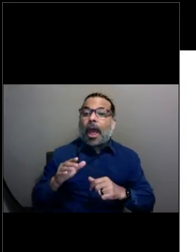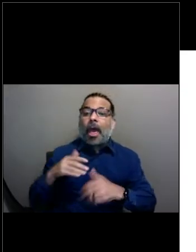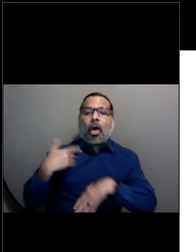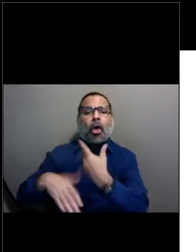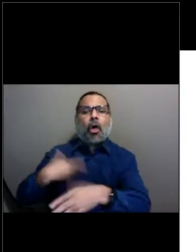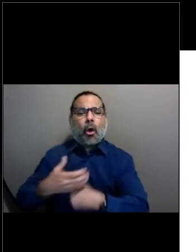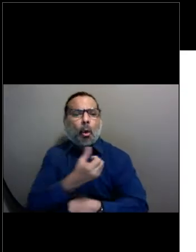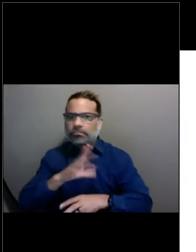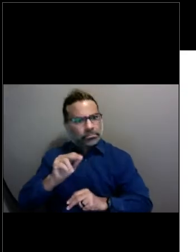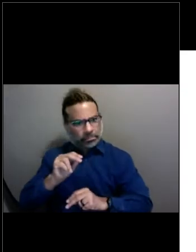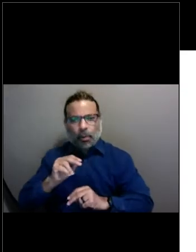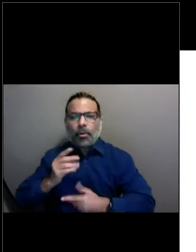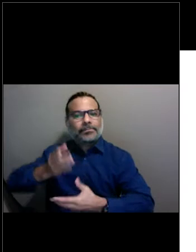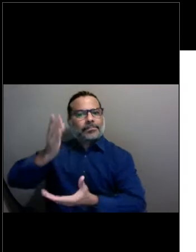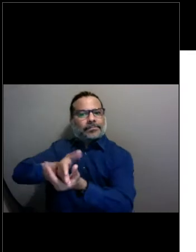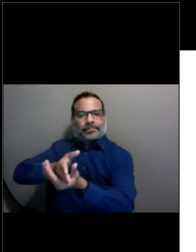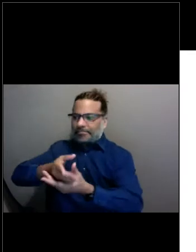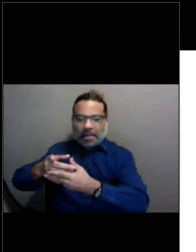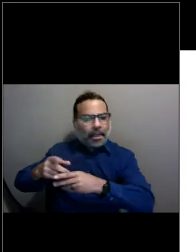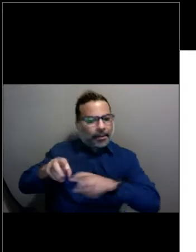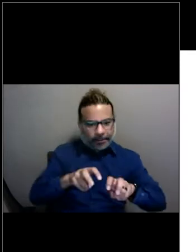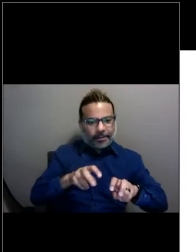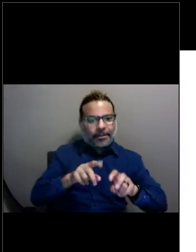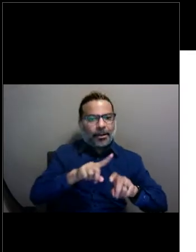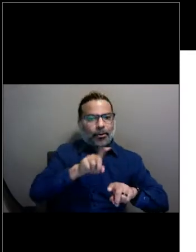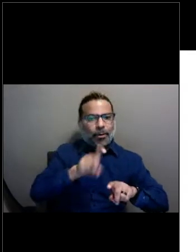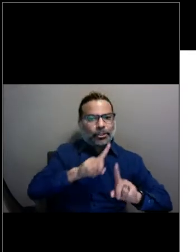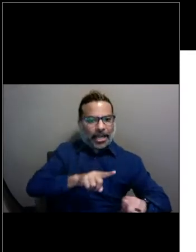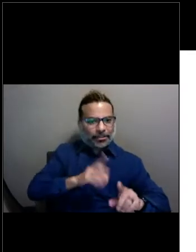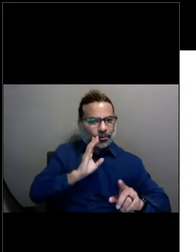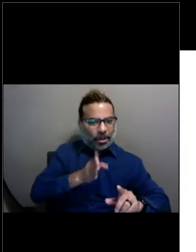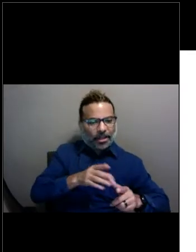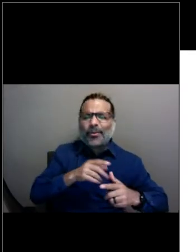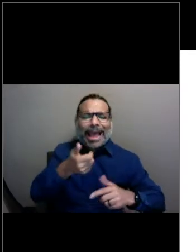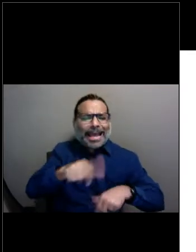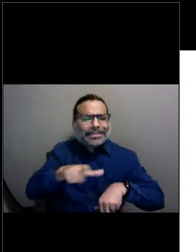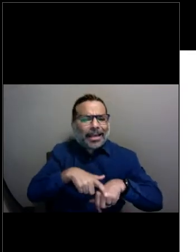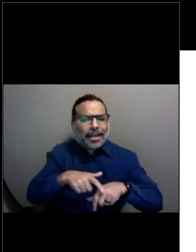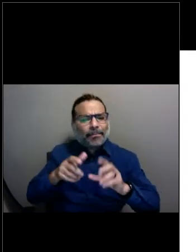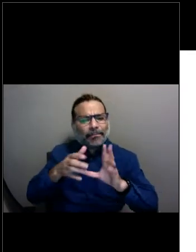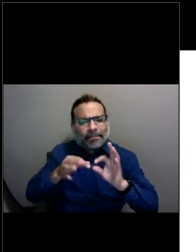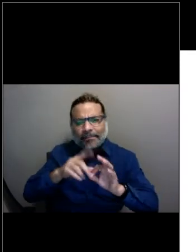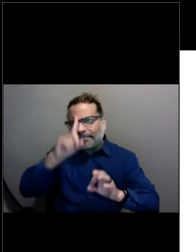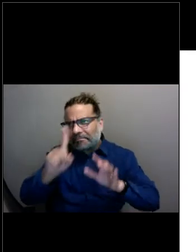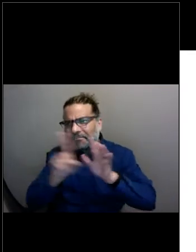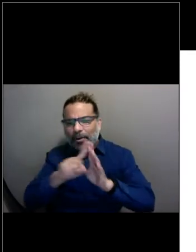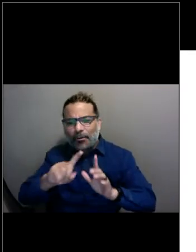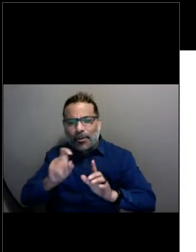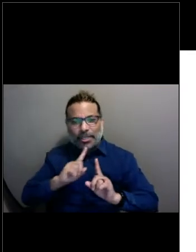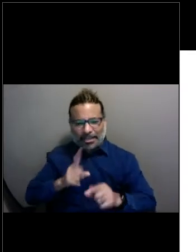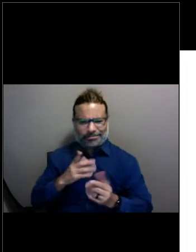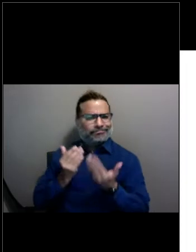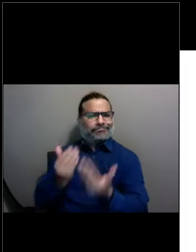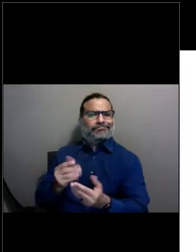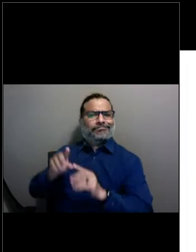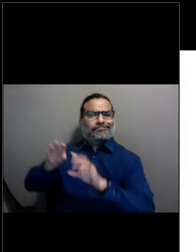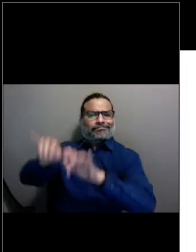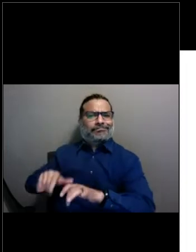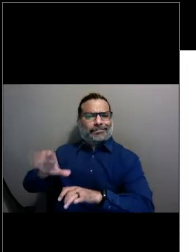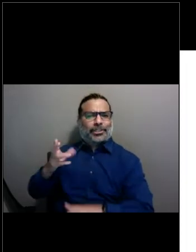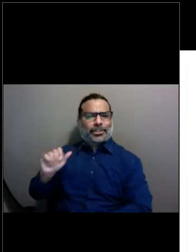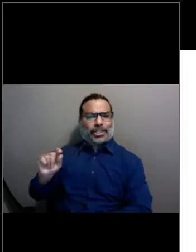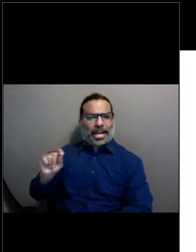your questions as well. So please, anytime you have a thought, share it on the chat or the Q&A. Now I'm going to ask our panelists just